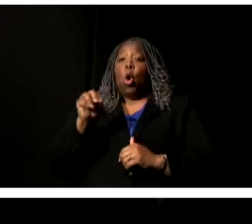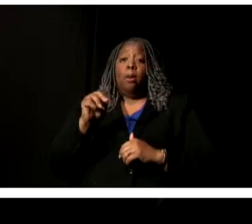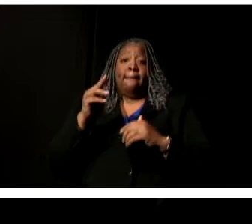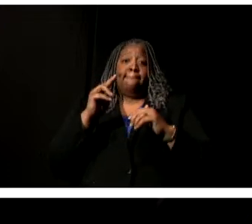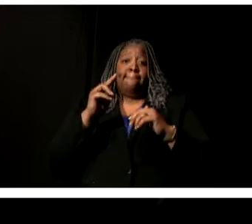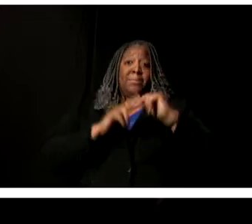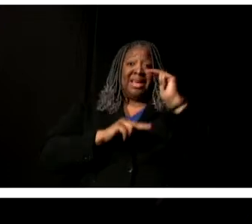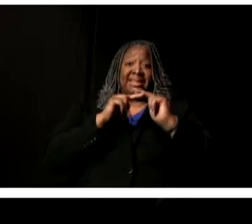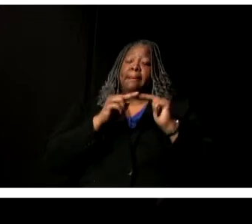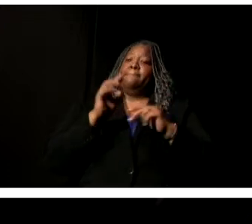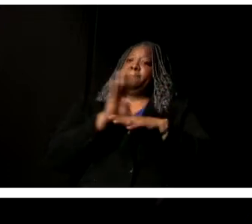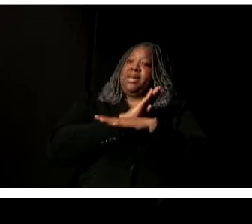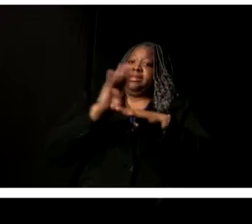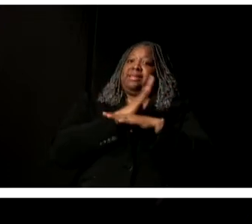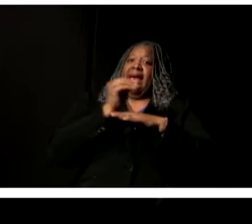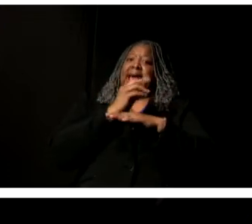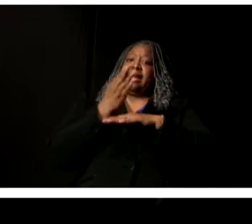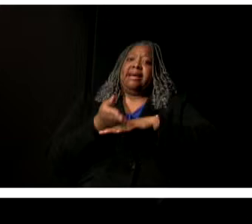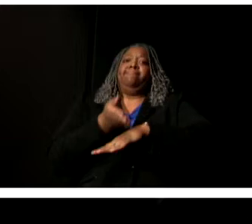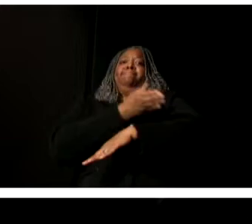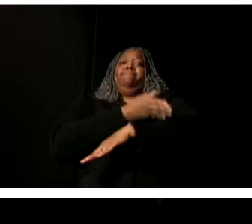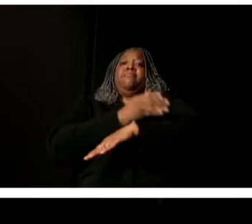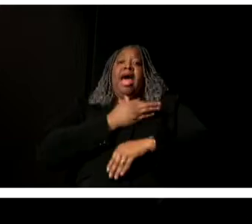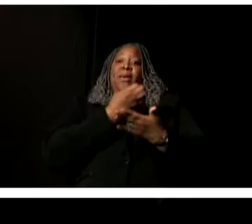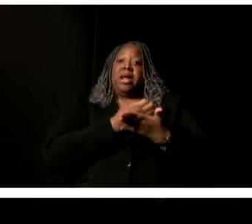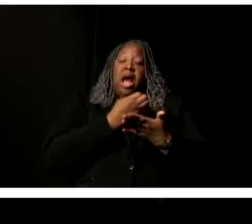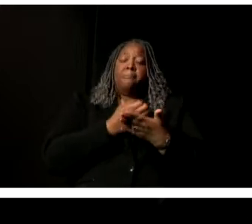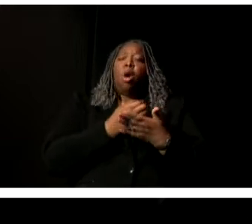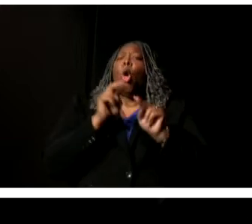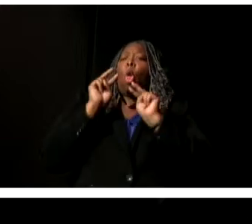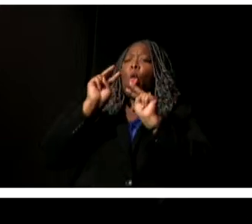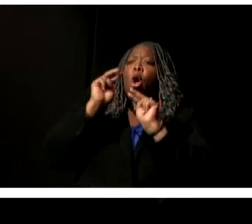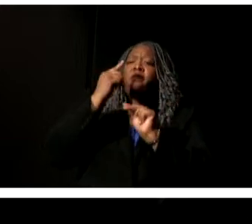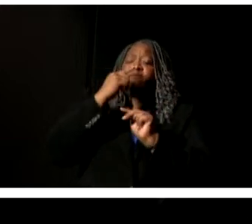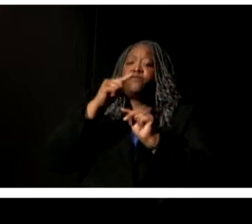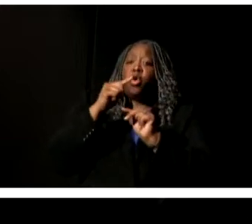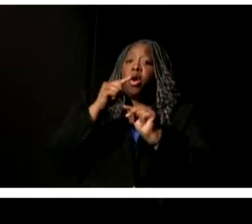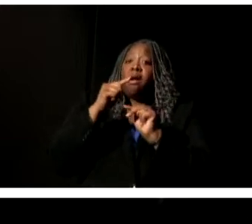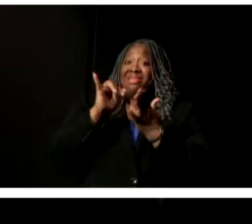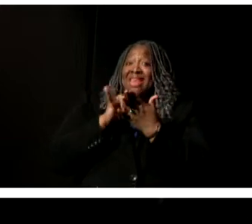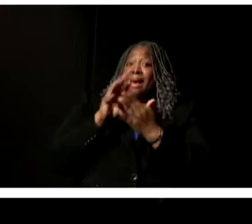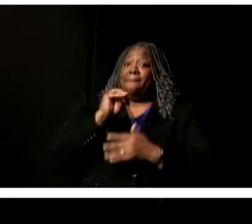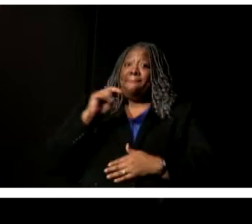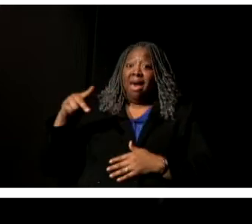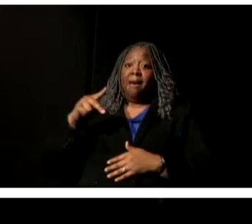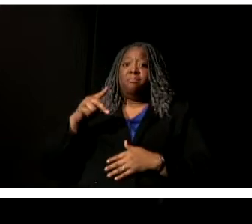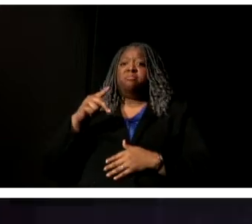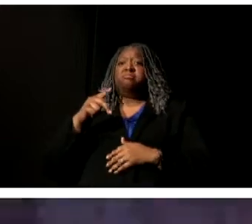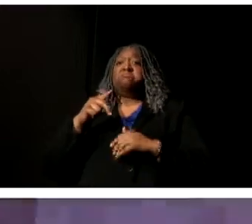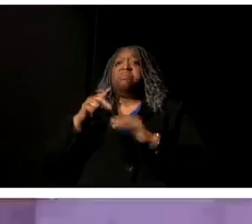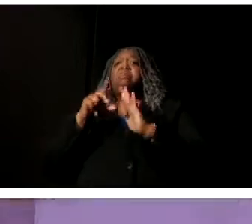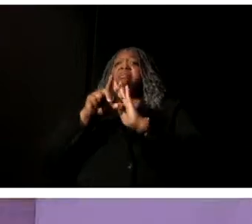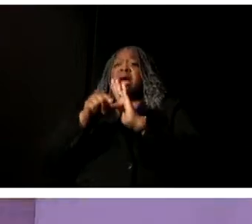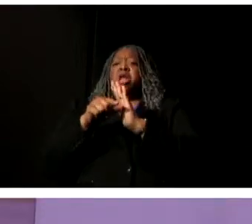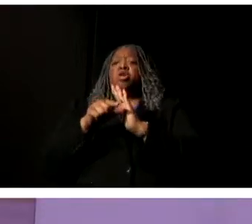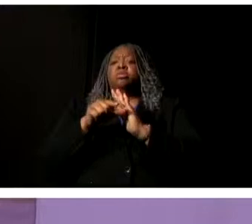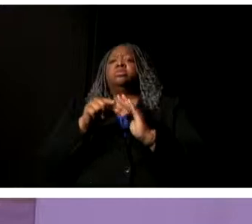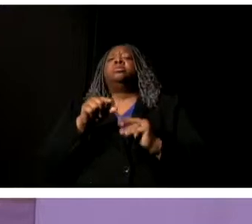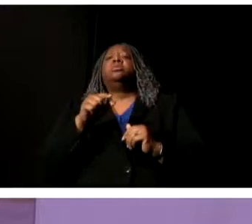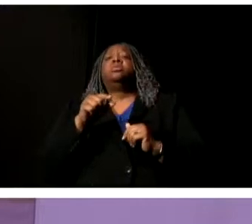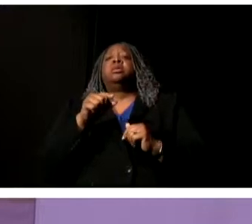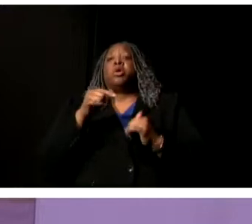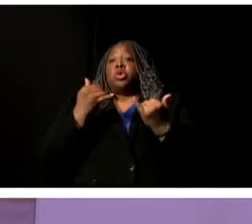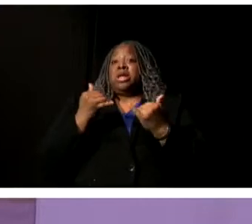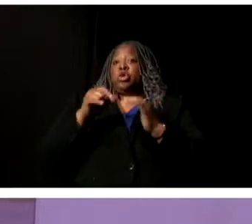economy. But be on the lookout for this map by the end of March from our Office of Diversity, of Equity, and Inclusion. I'm also excited